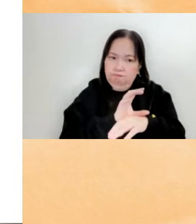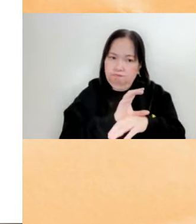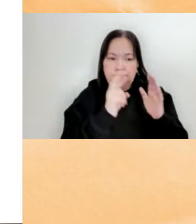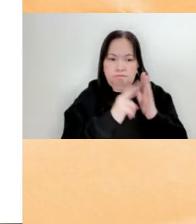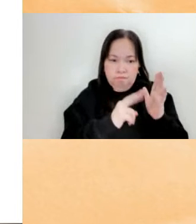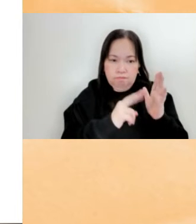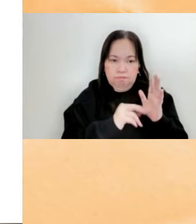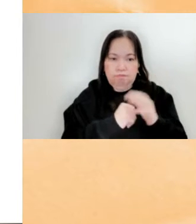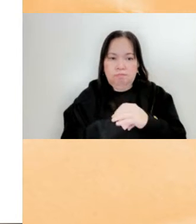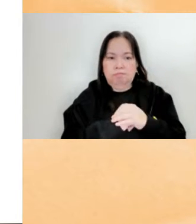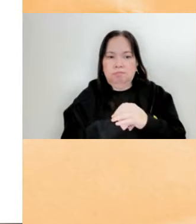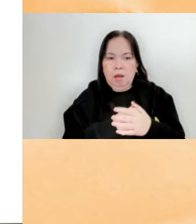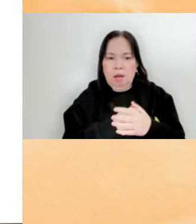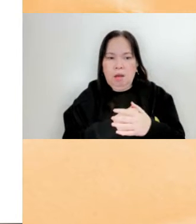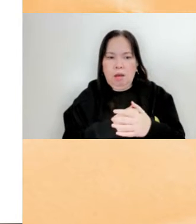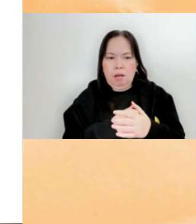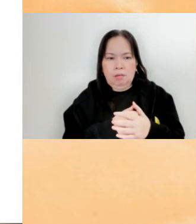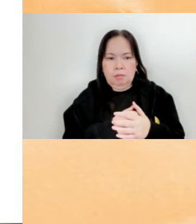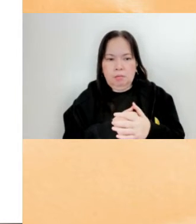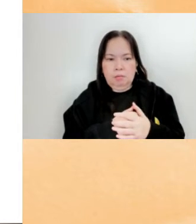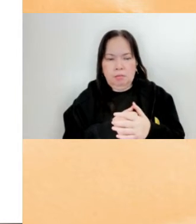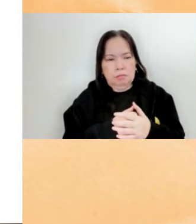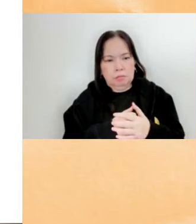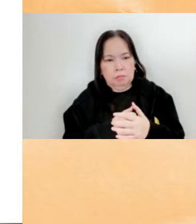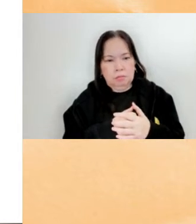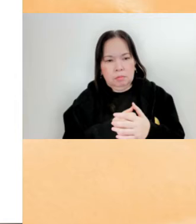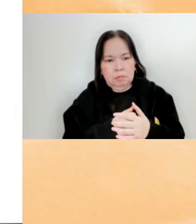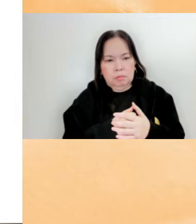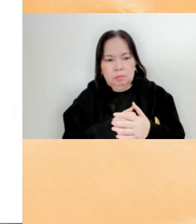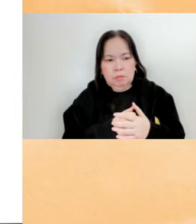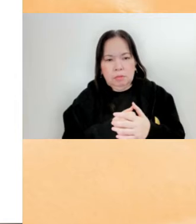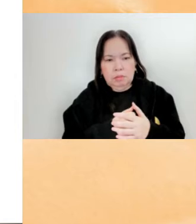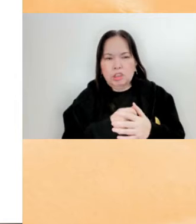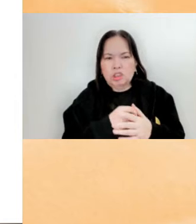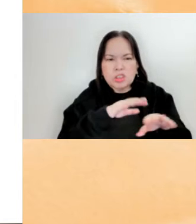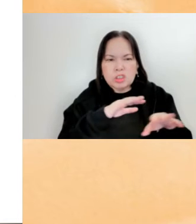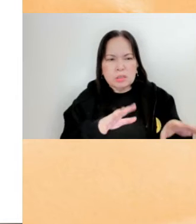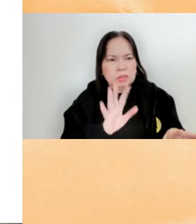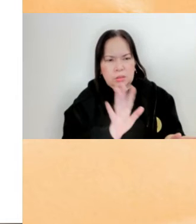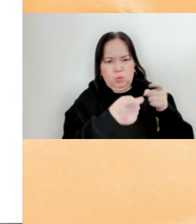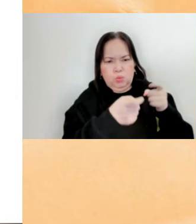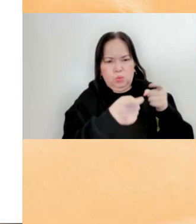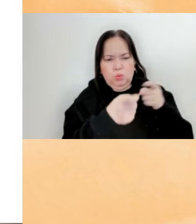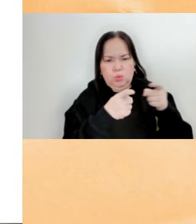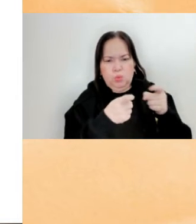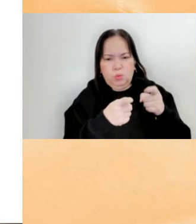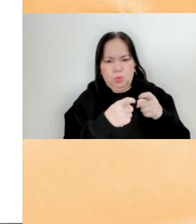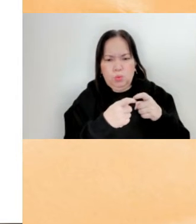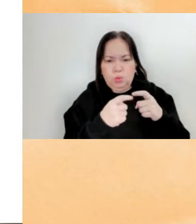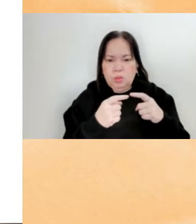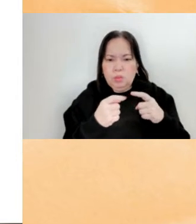make their own decisions and try new things, even if that means failing along the